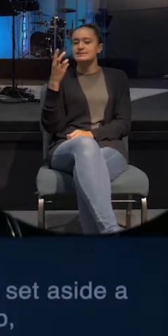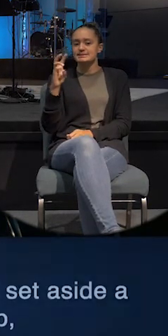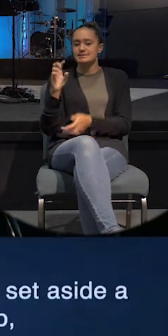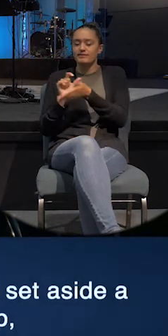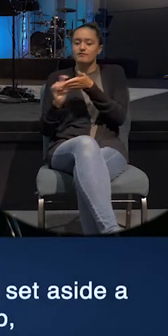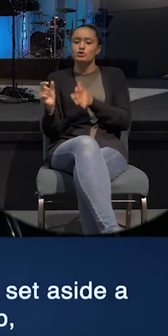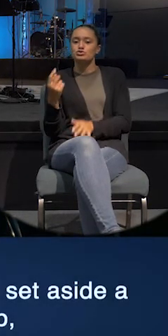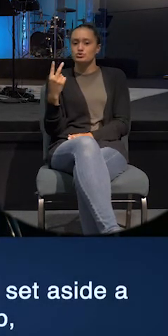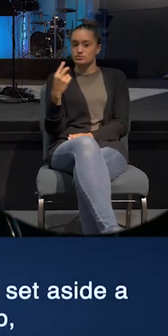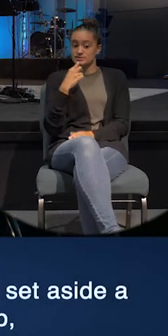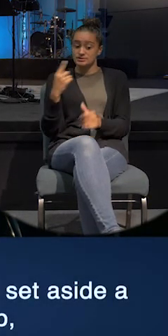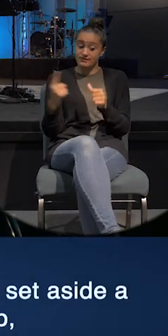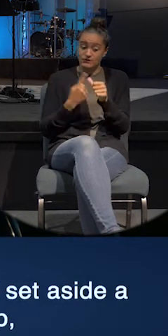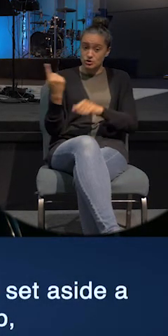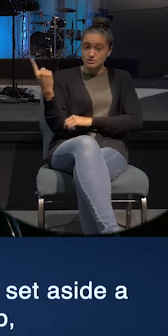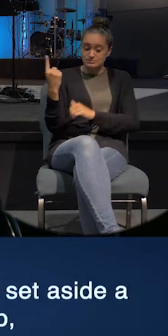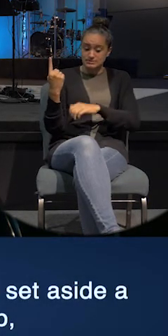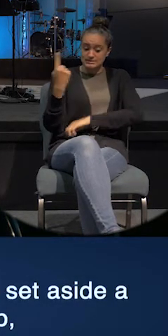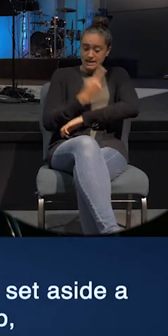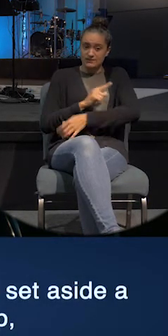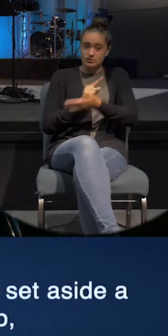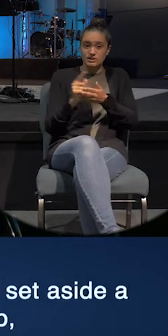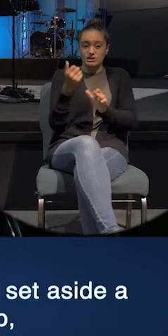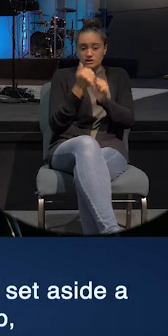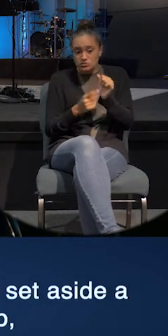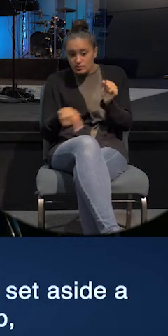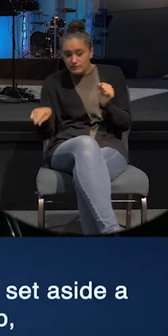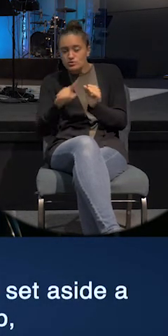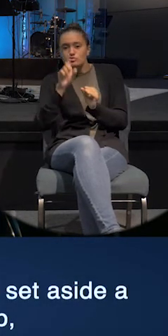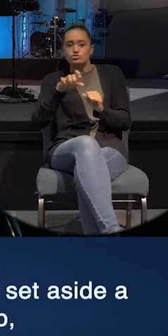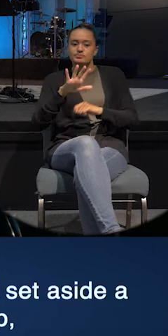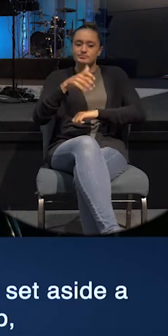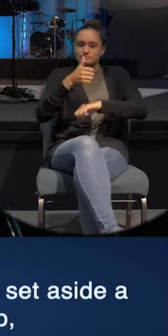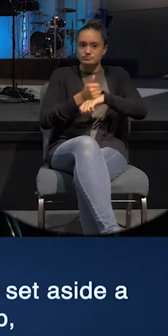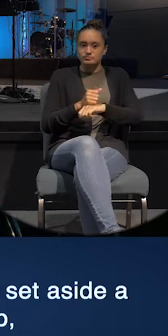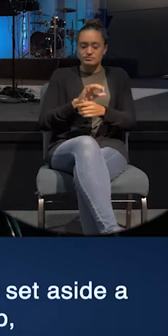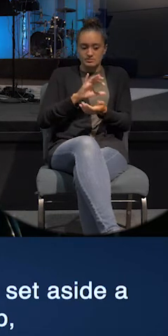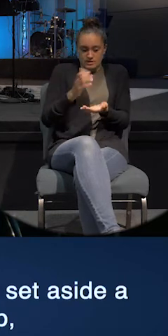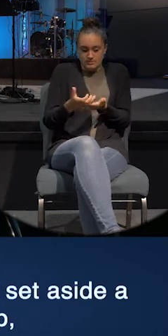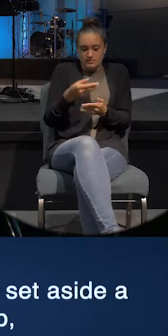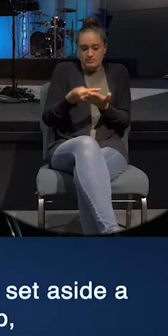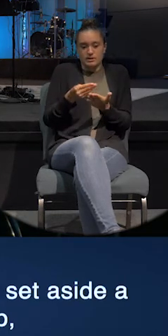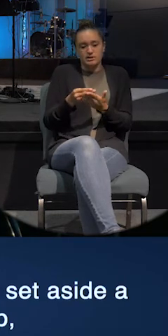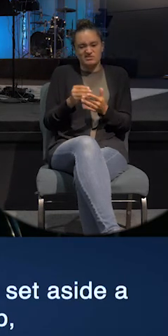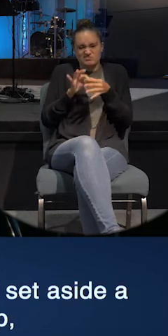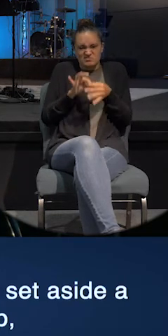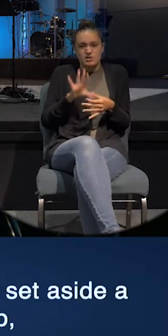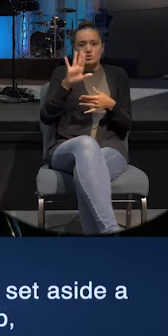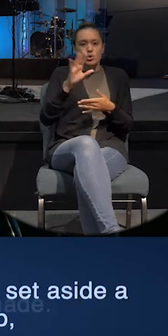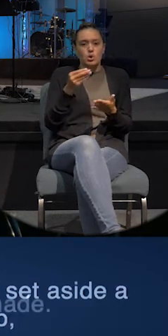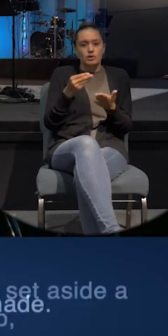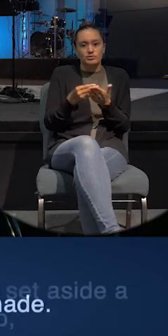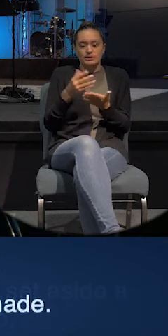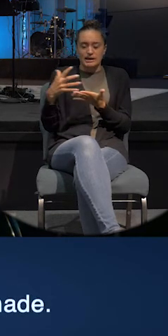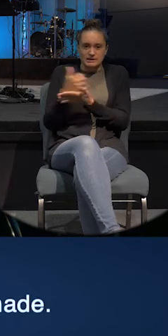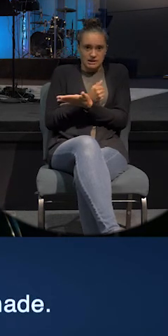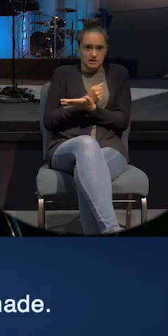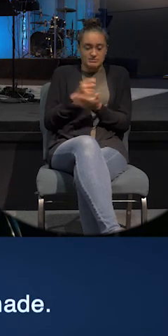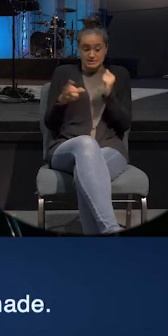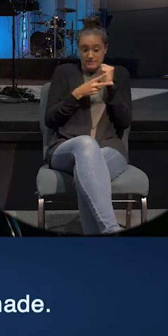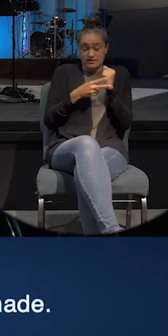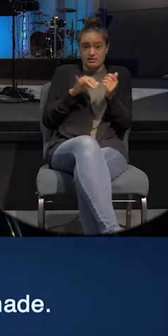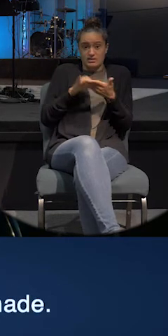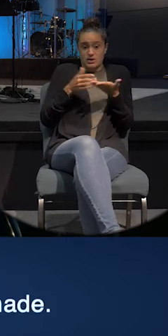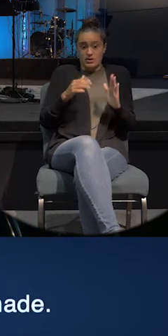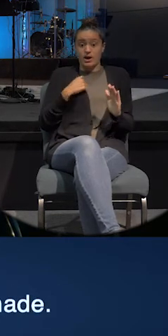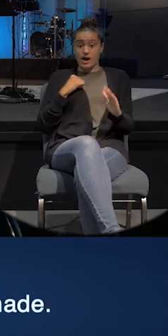2, on the first day of the week, each one of you should set aside a sum of money in keeping with your income, saving it up, so that when I come, no